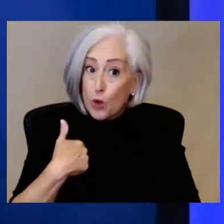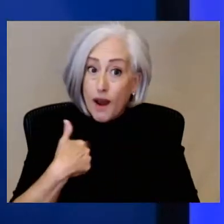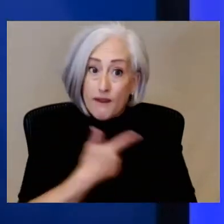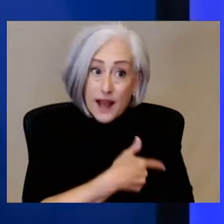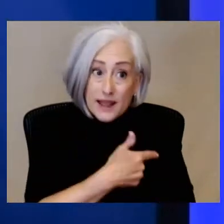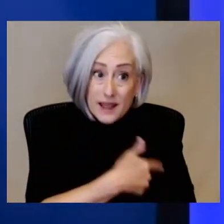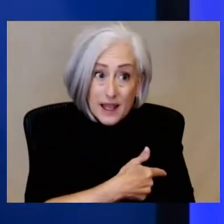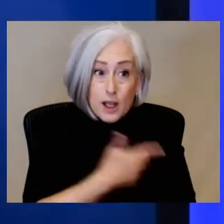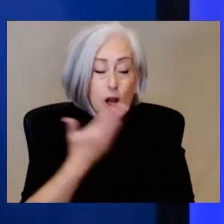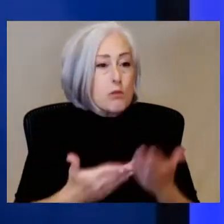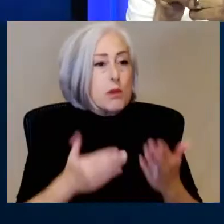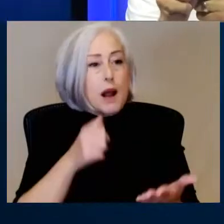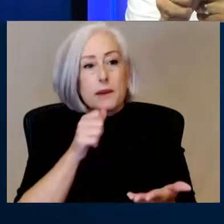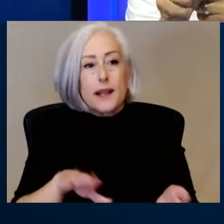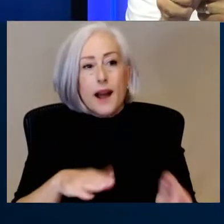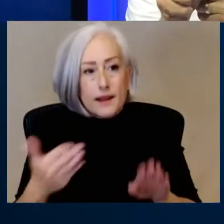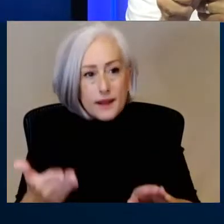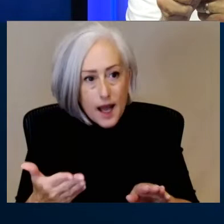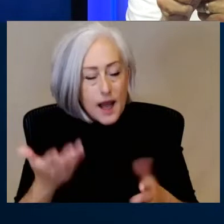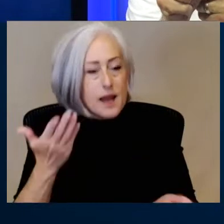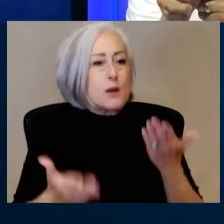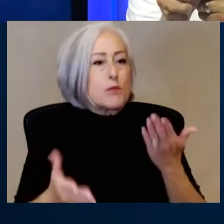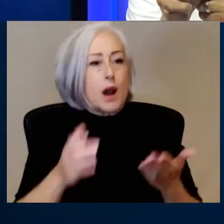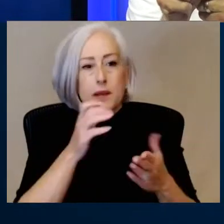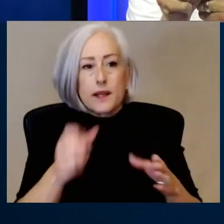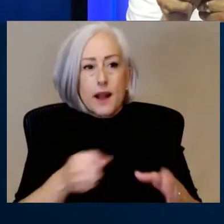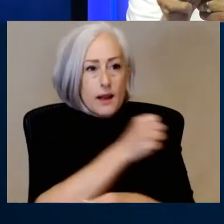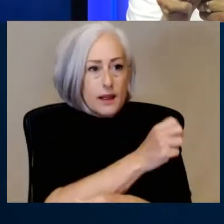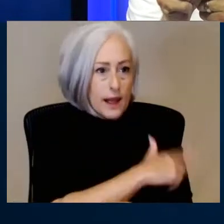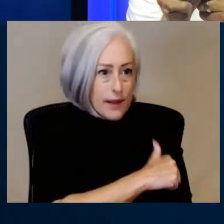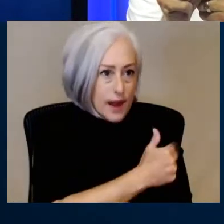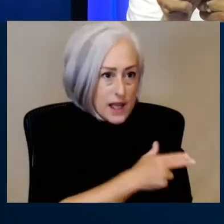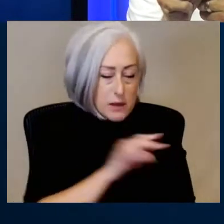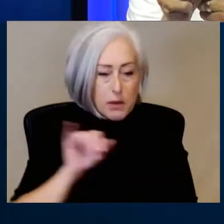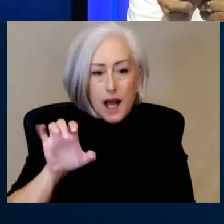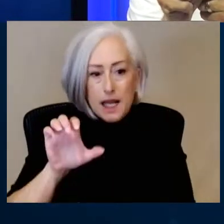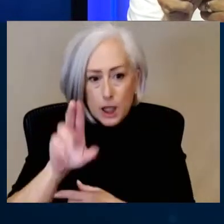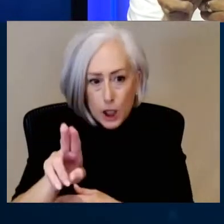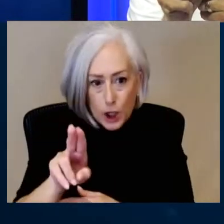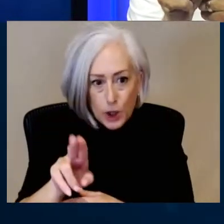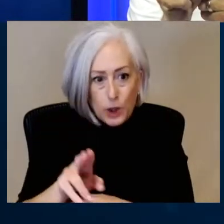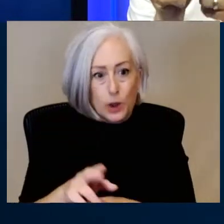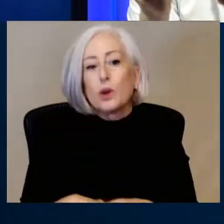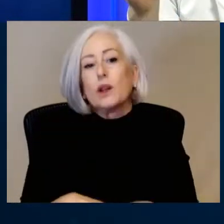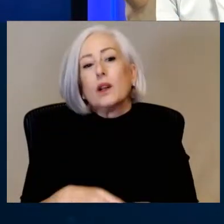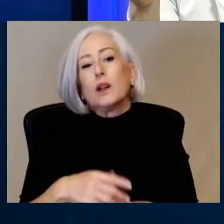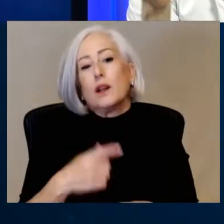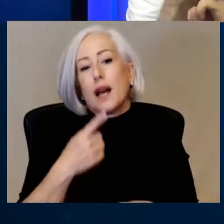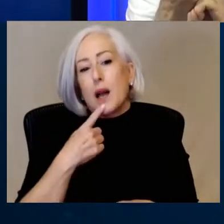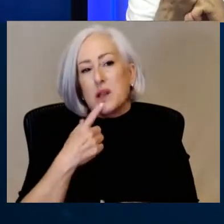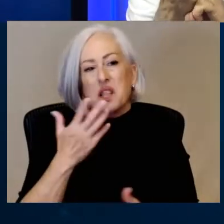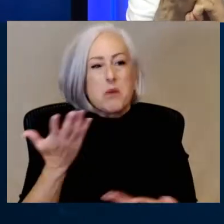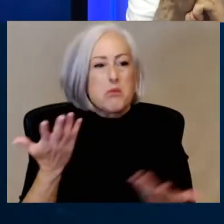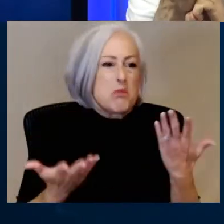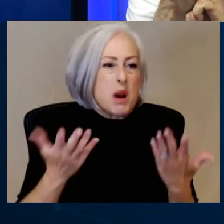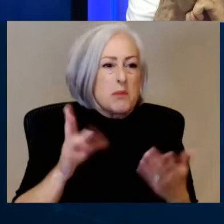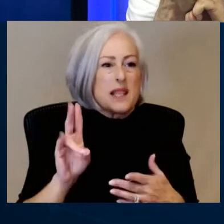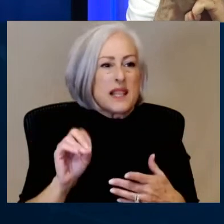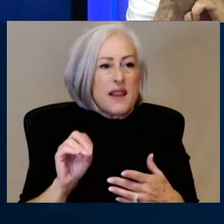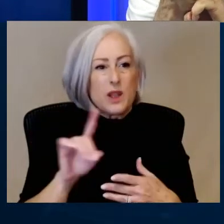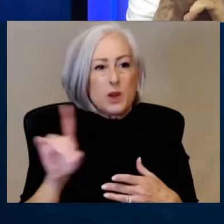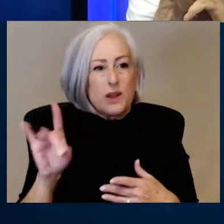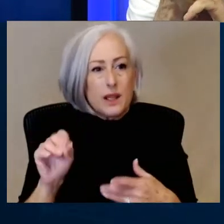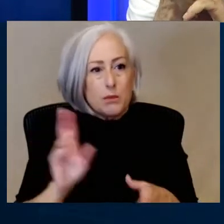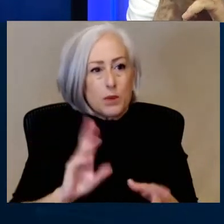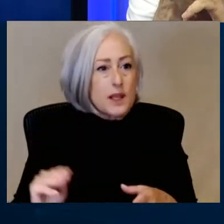been vaccinated. It's probably the effect of natural immunity because 70 to 80% of Americans have probably had COVID. And it's the effect of Paxlovid and